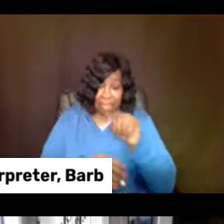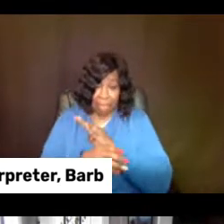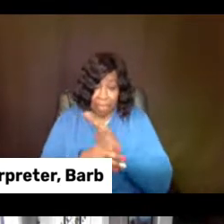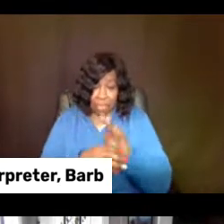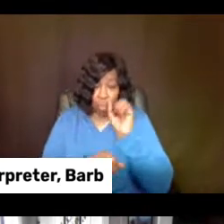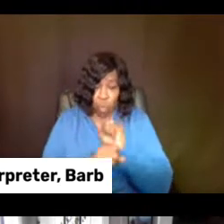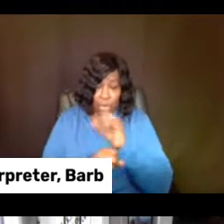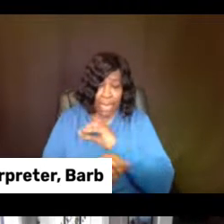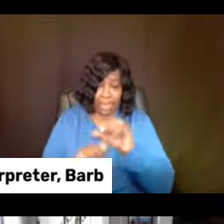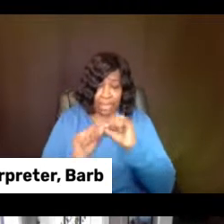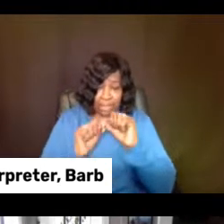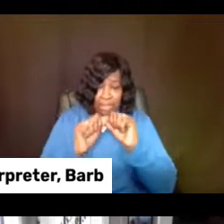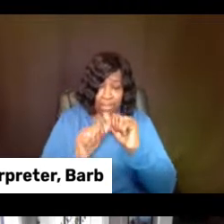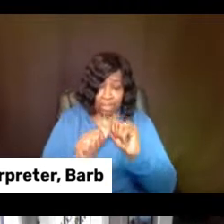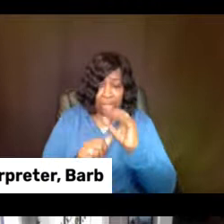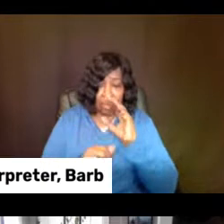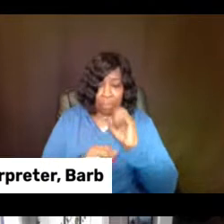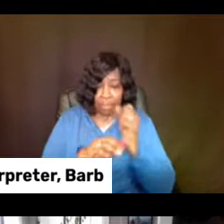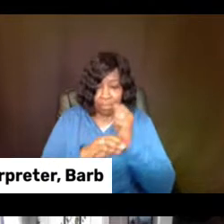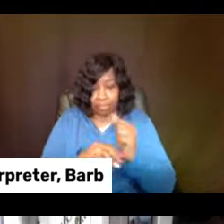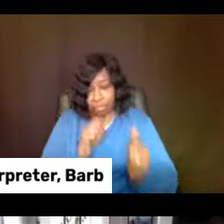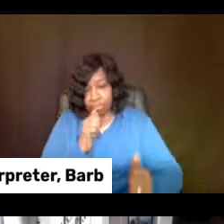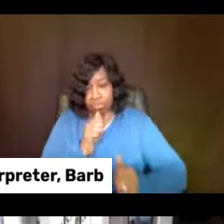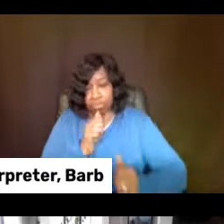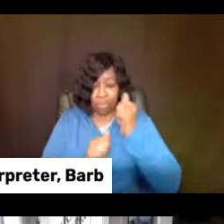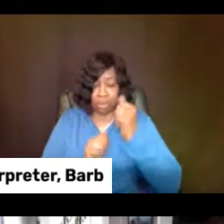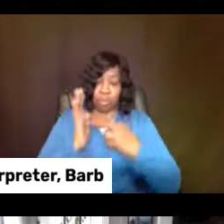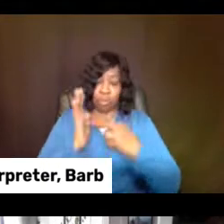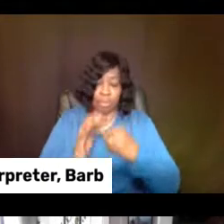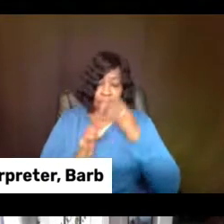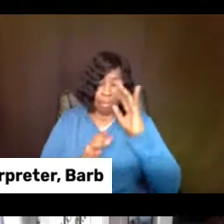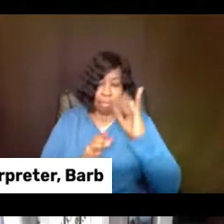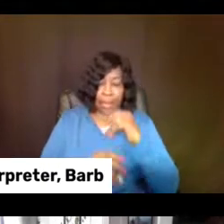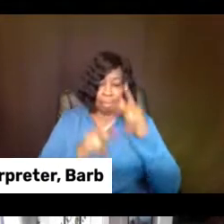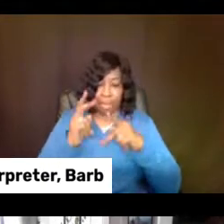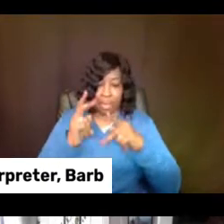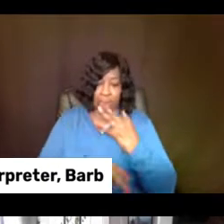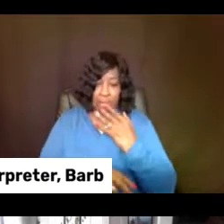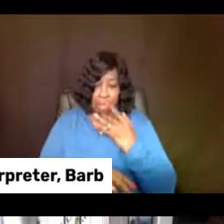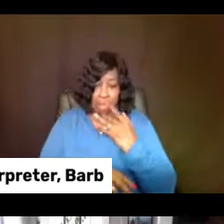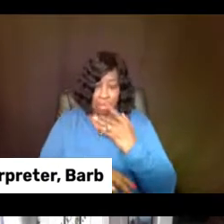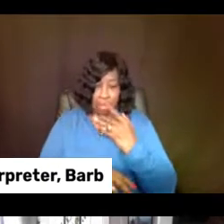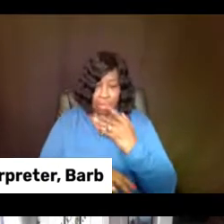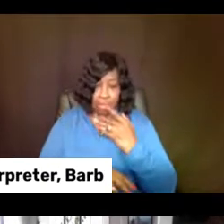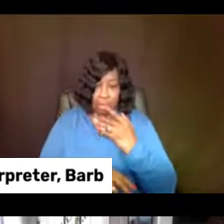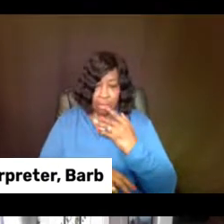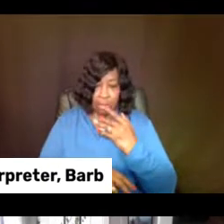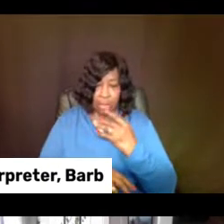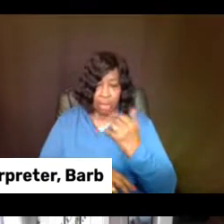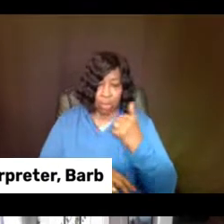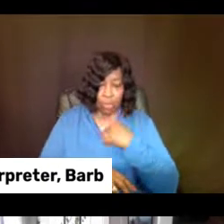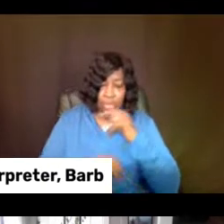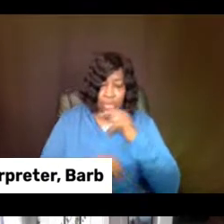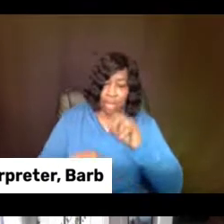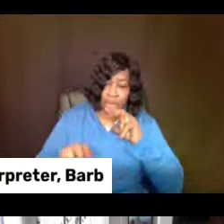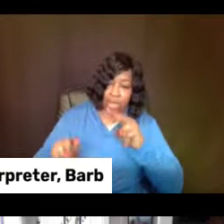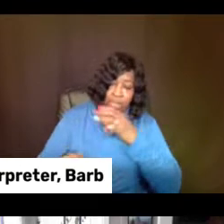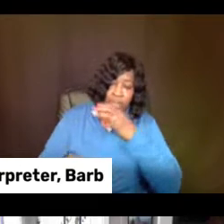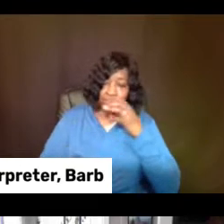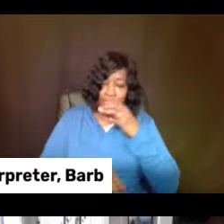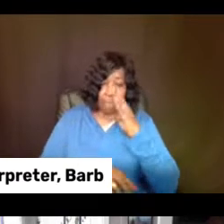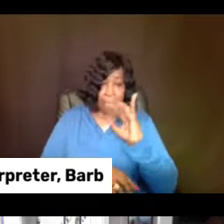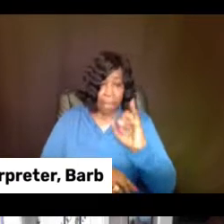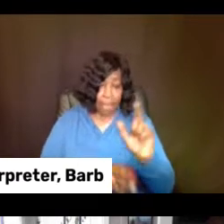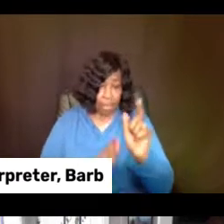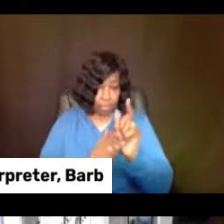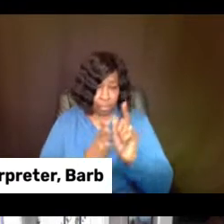continue to be predominantly represented by people of color. And we can look to the Farm Bill as the other